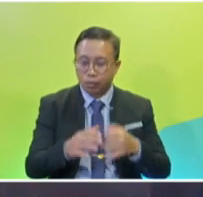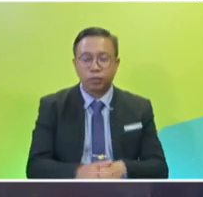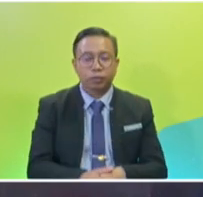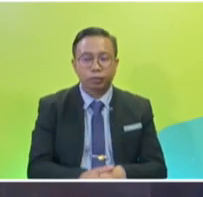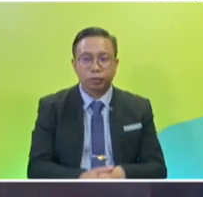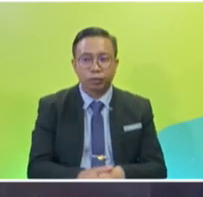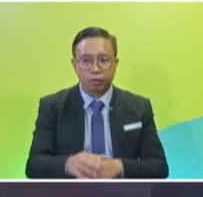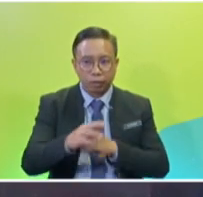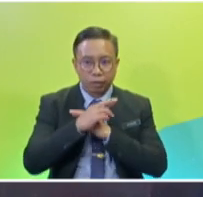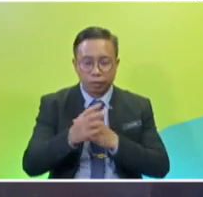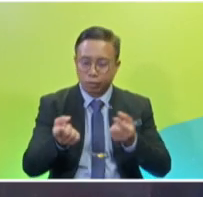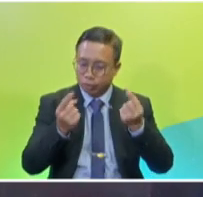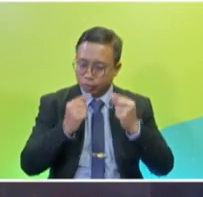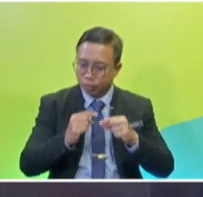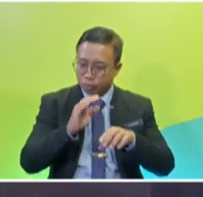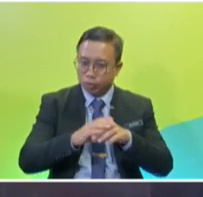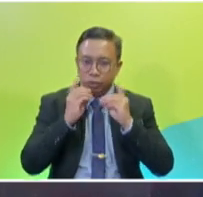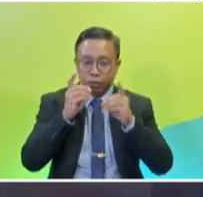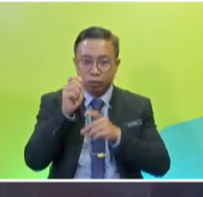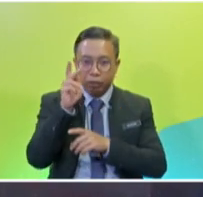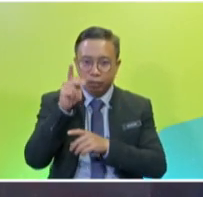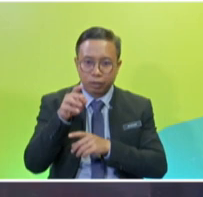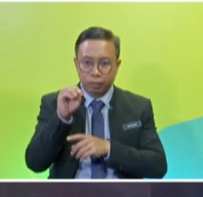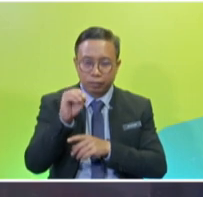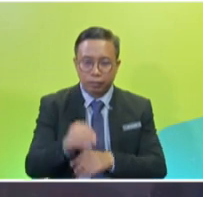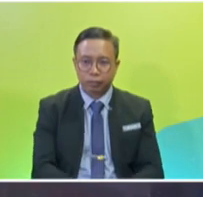first. Mm-hmm. But we'll be right back here on EduwebTV KPM.